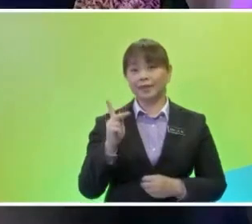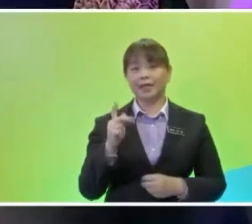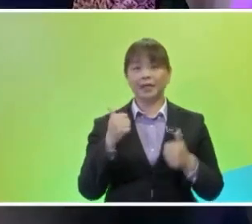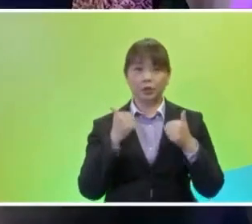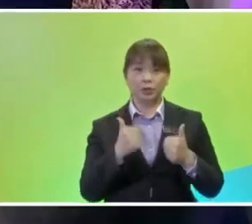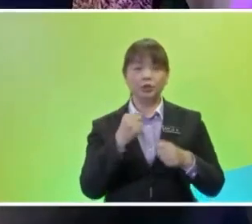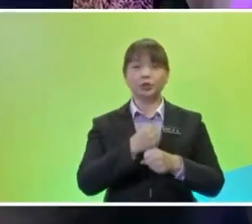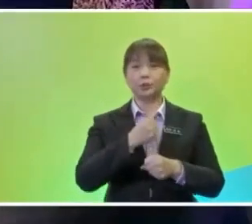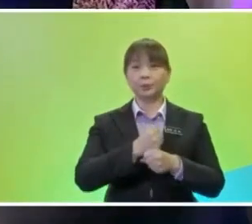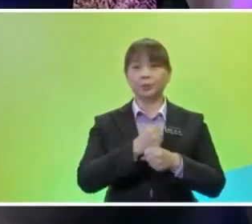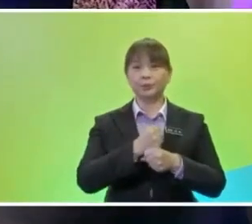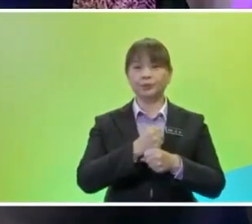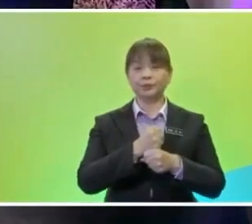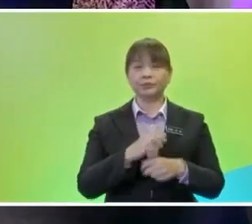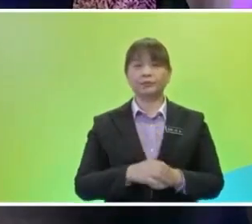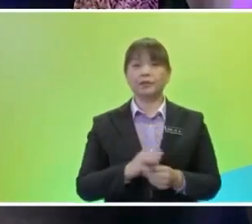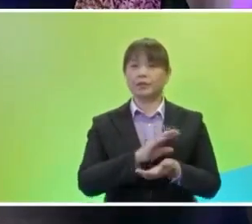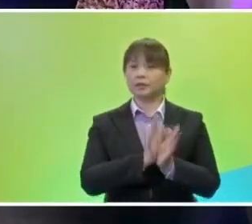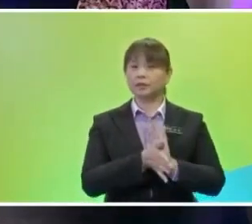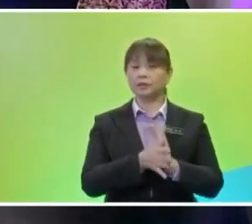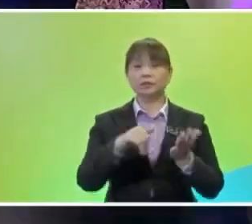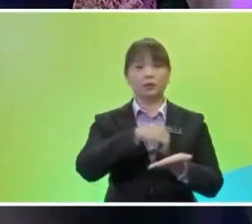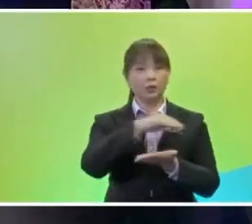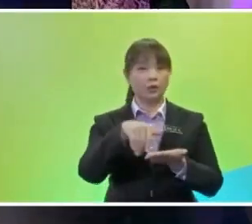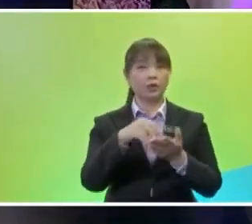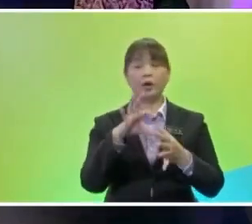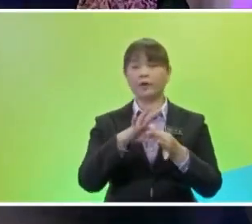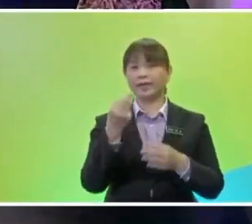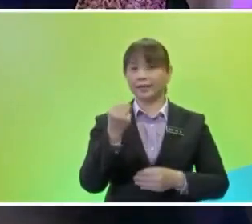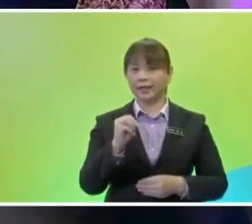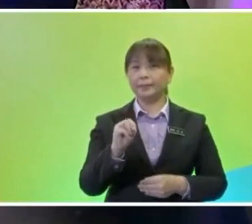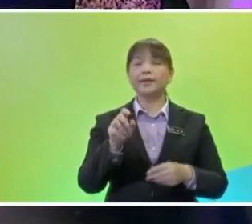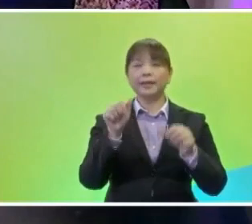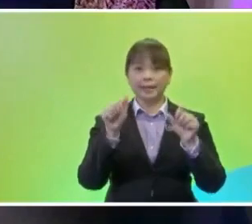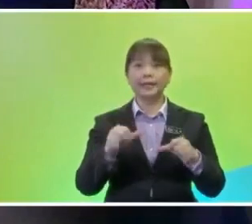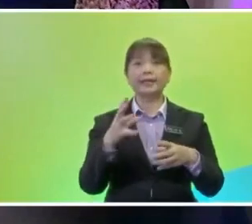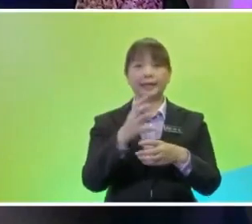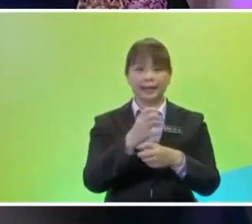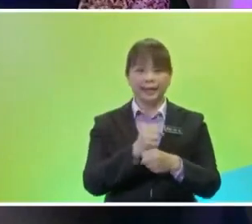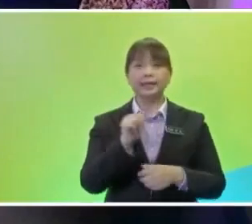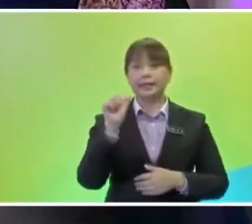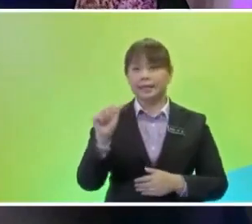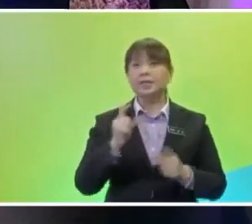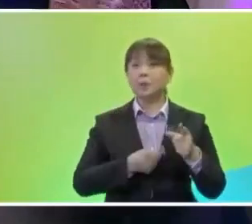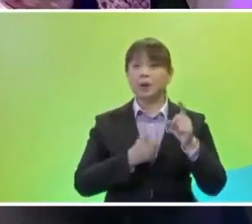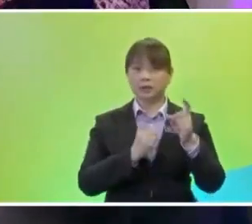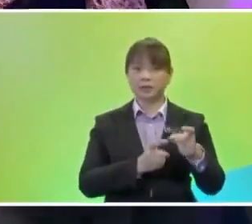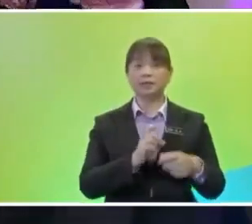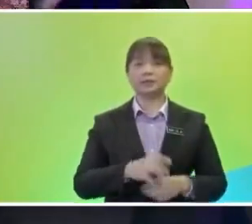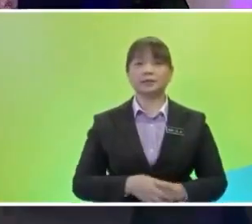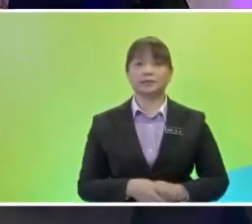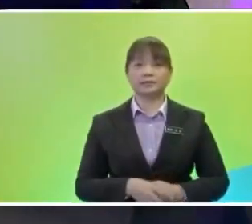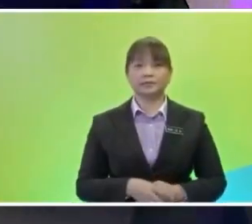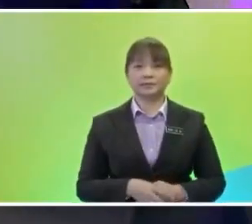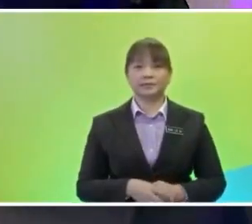we can reward them, each of them, a star. A star. Mm-hmm. All right, Ms. Zakiah. I'm so excited to learn more today.